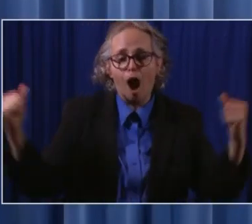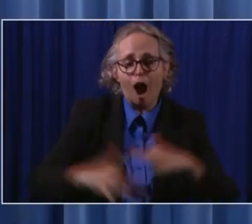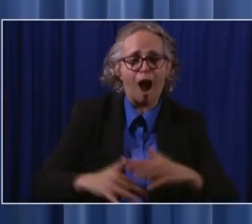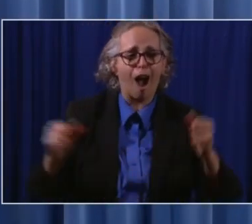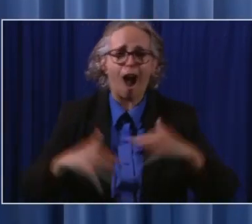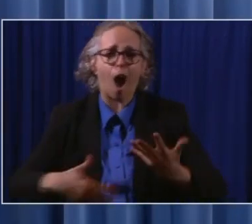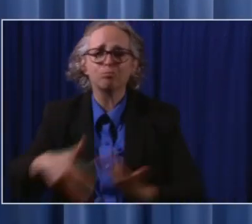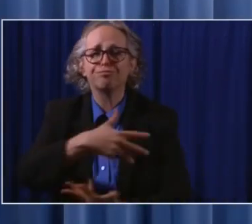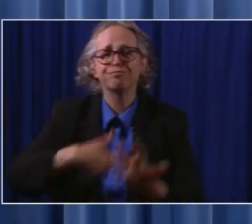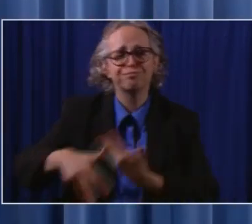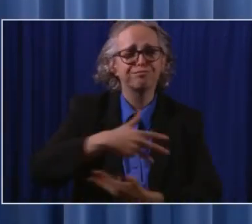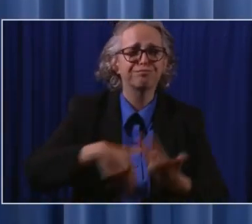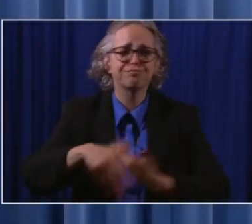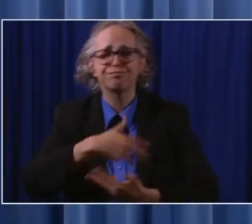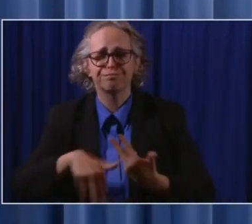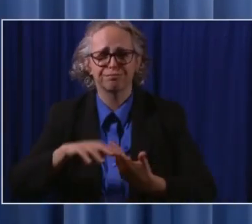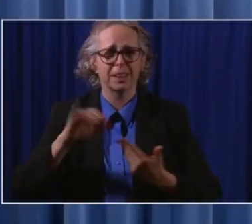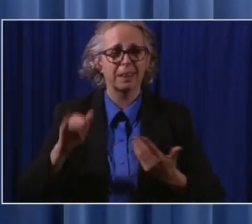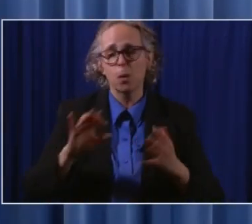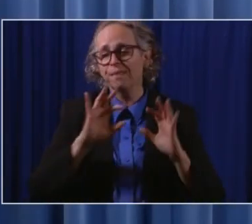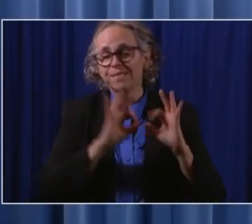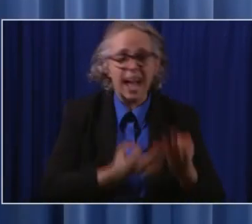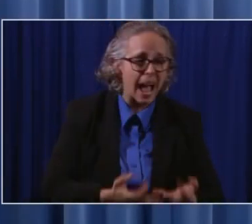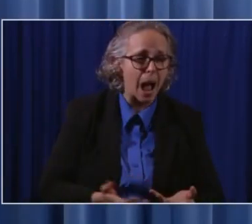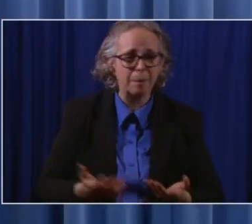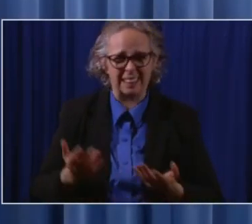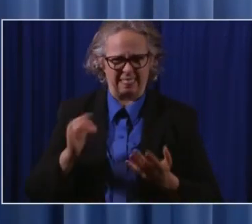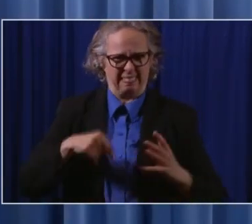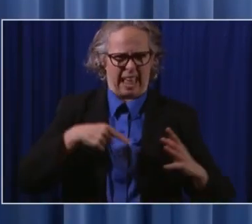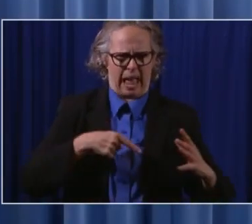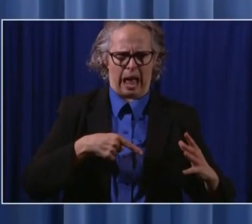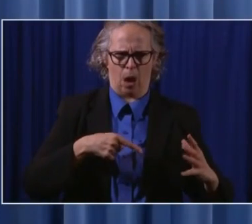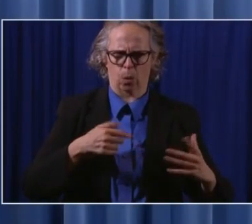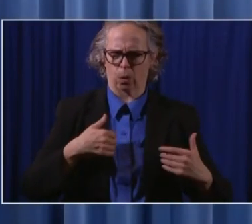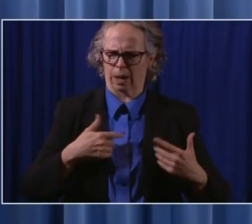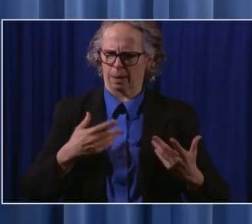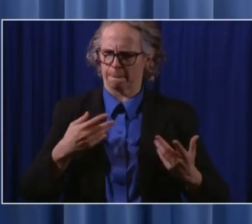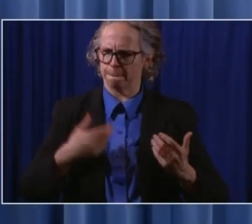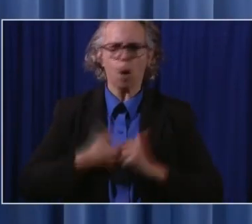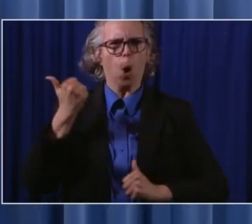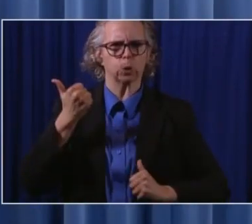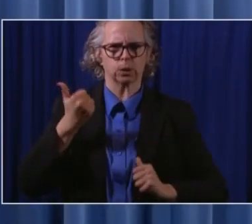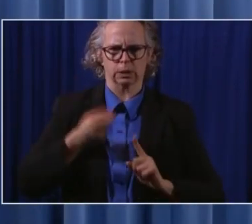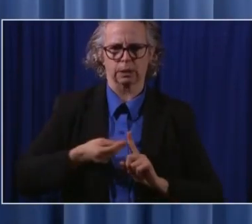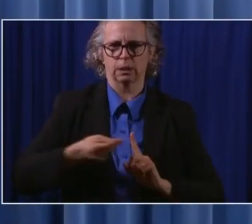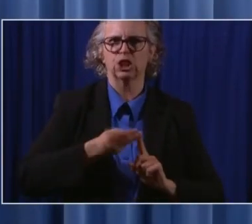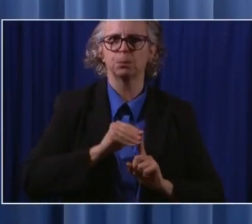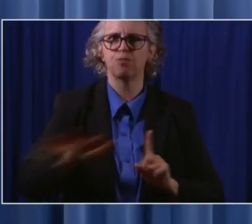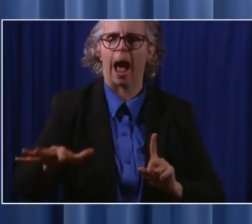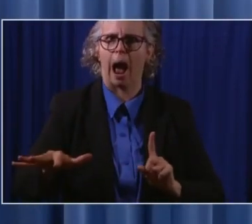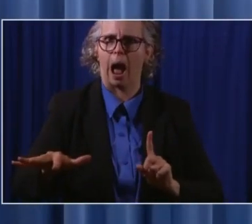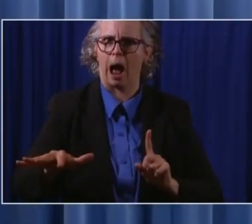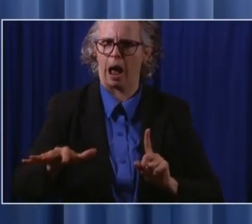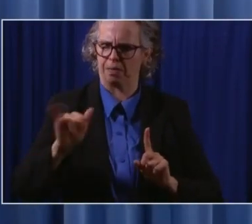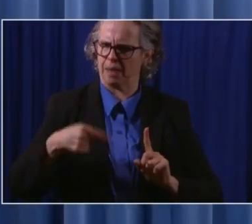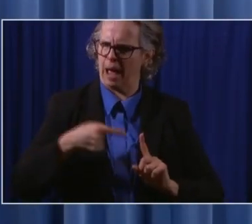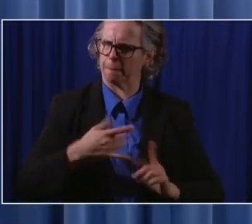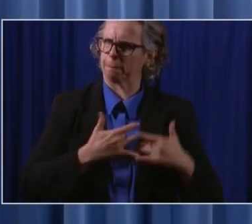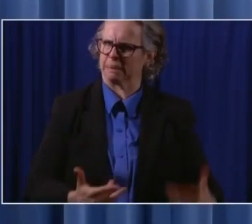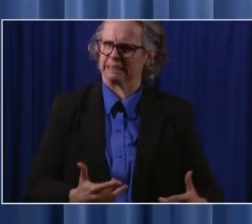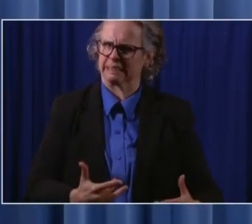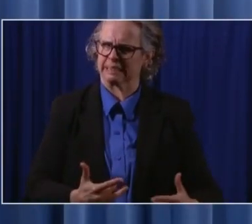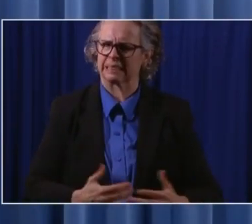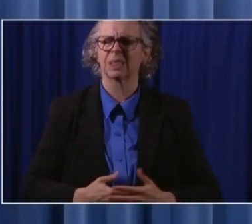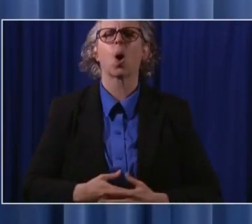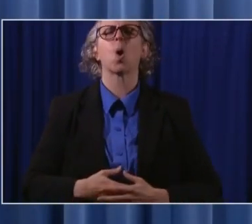do. It's being with friends, being with family, in backyard barbecues and all kinds of other things that we're seeing a significant